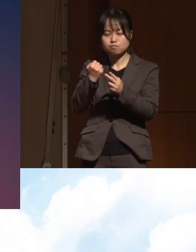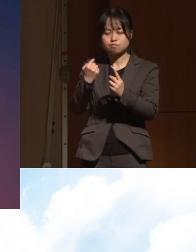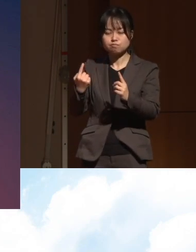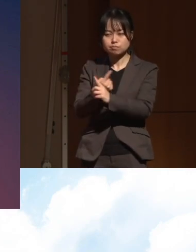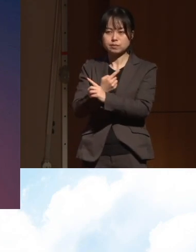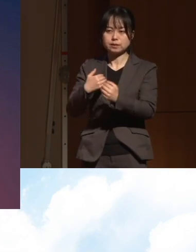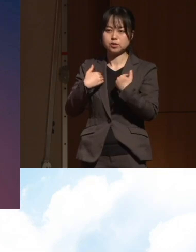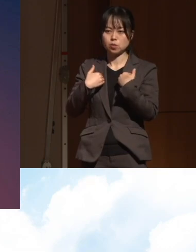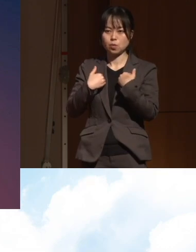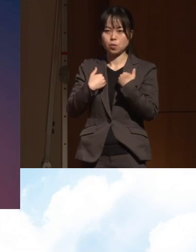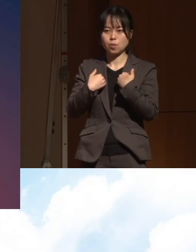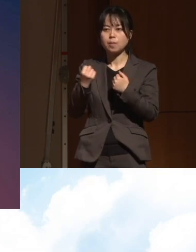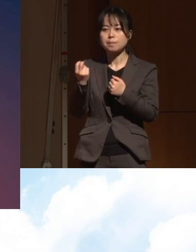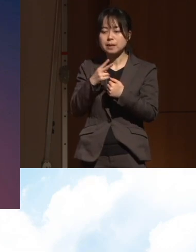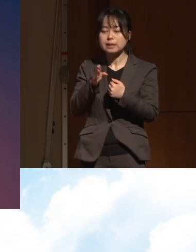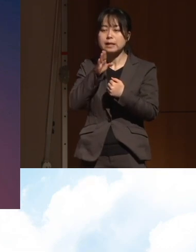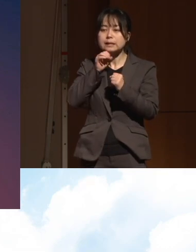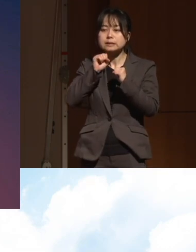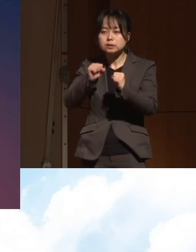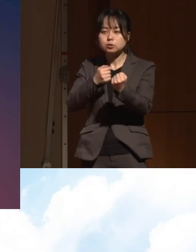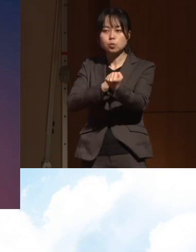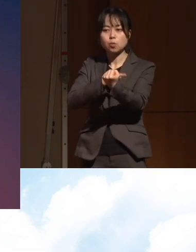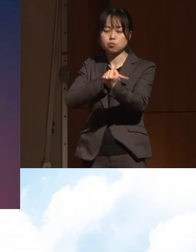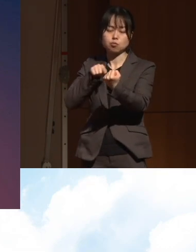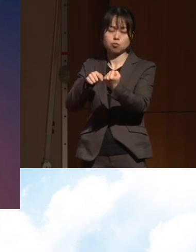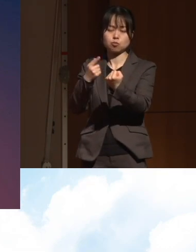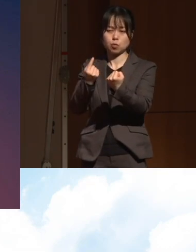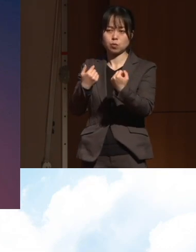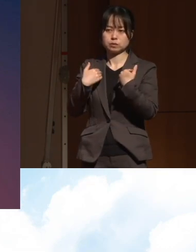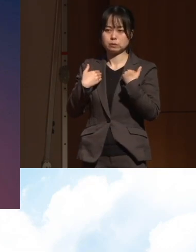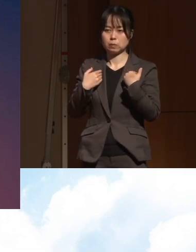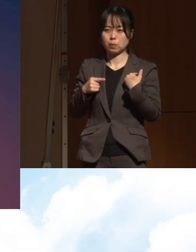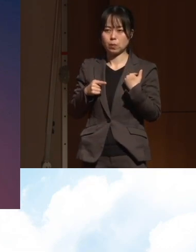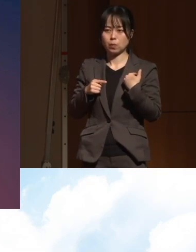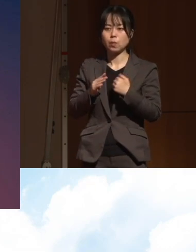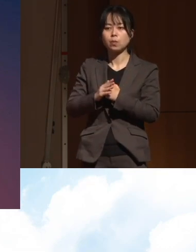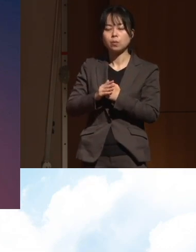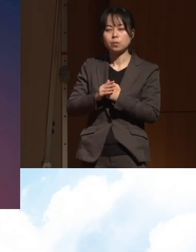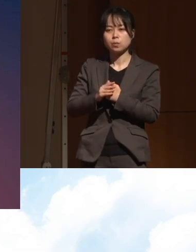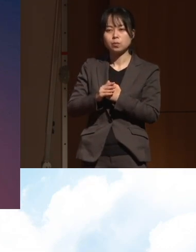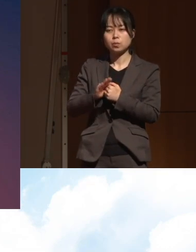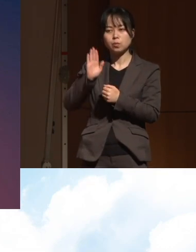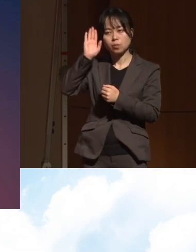execution if we're going to respond to future infectious disease threats.